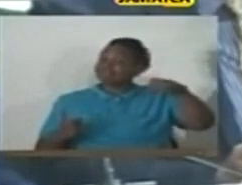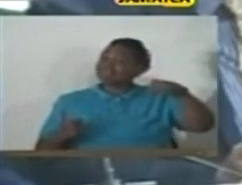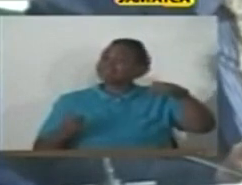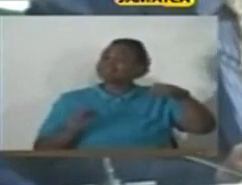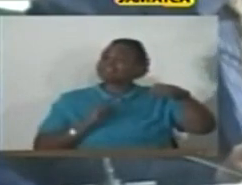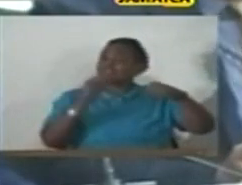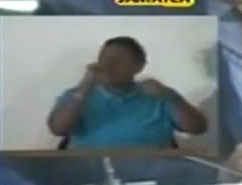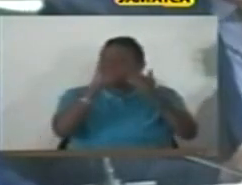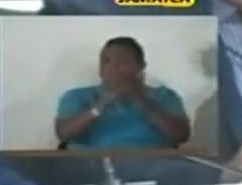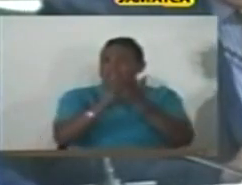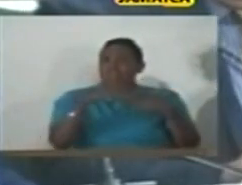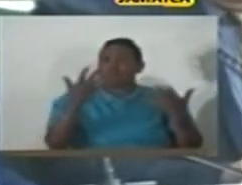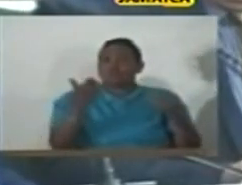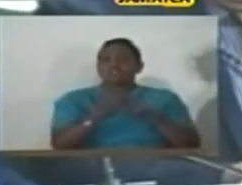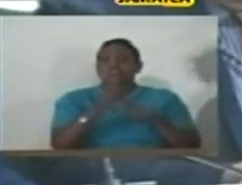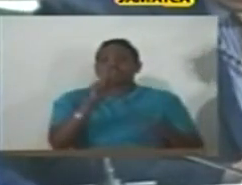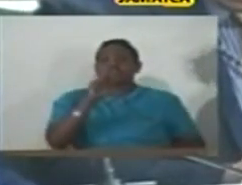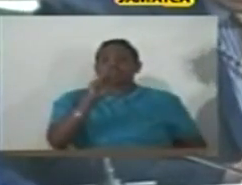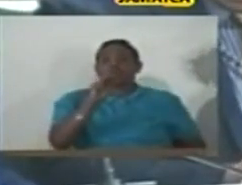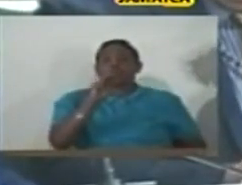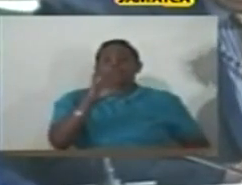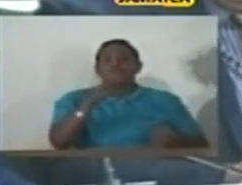believe that Vernon Field